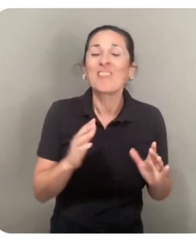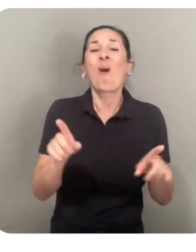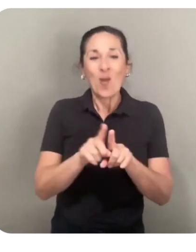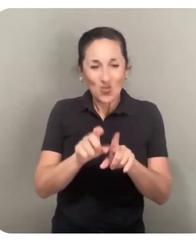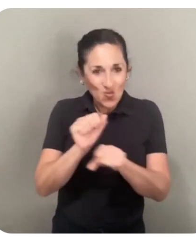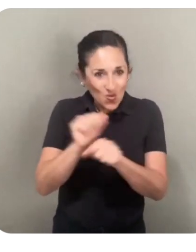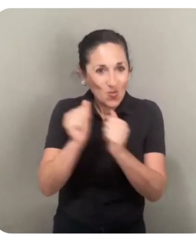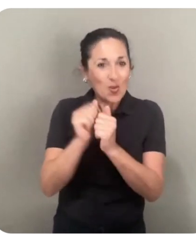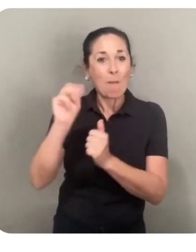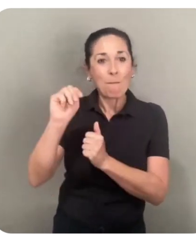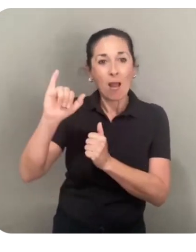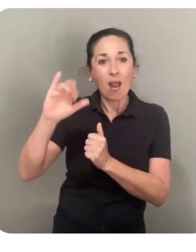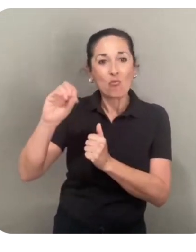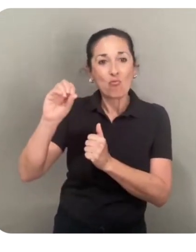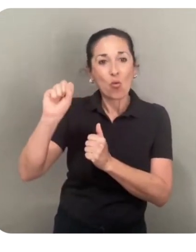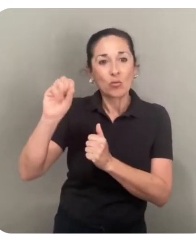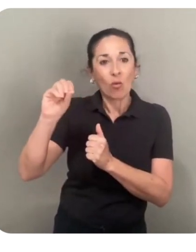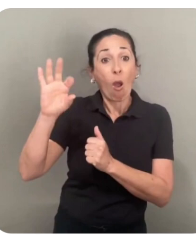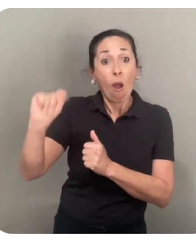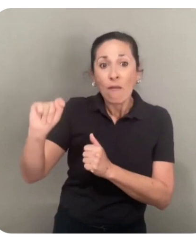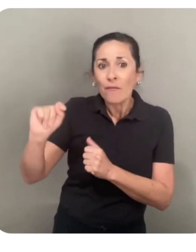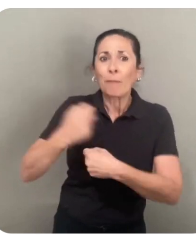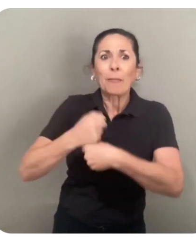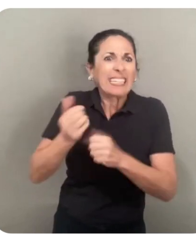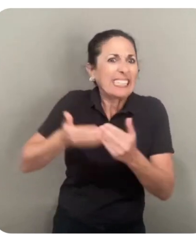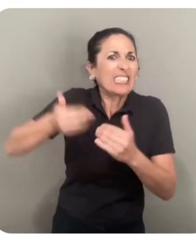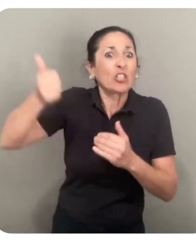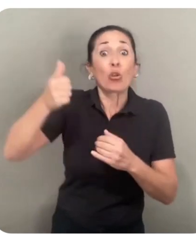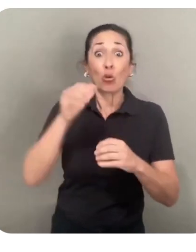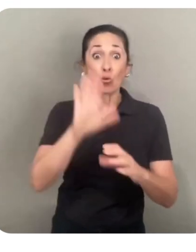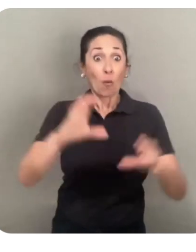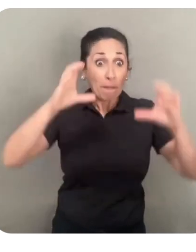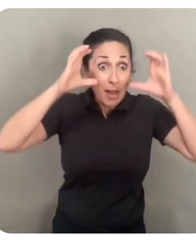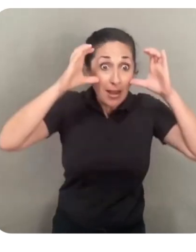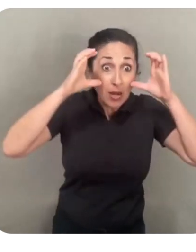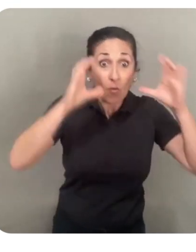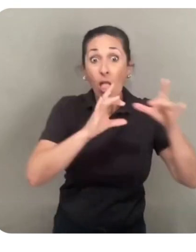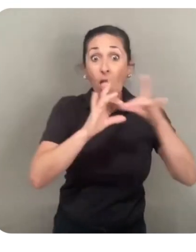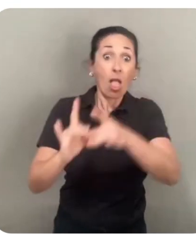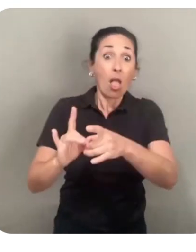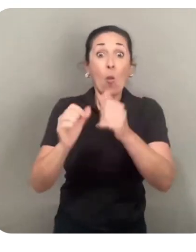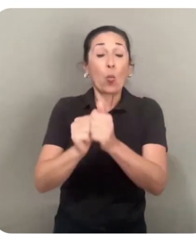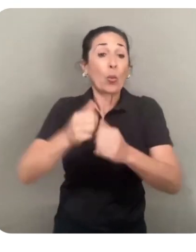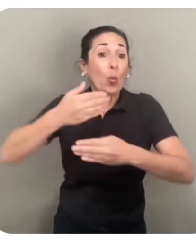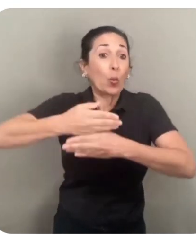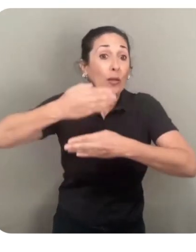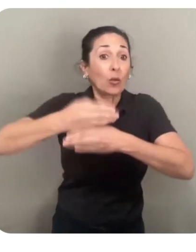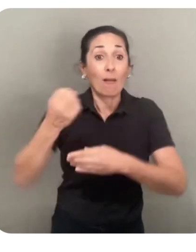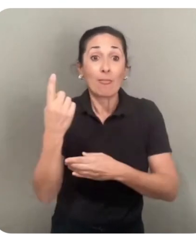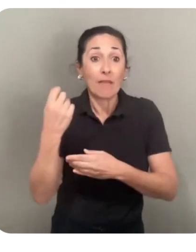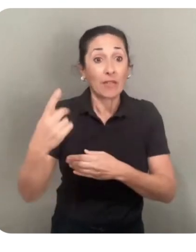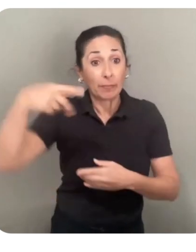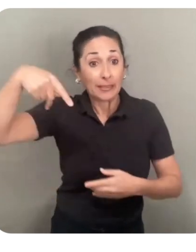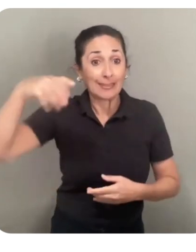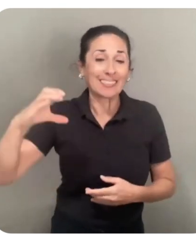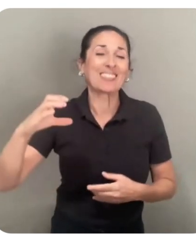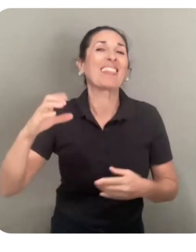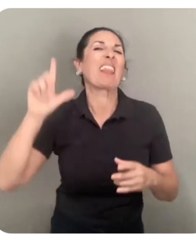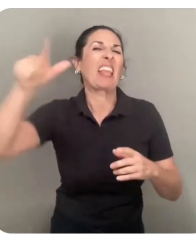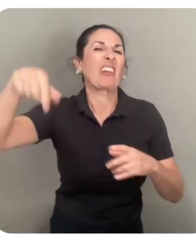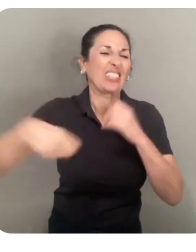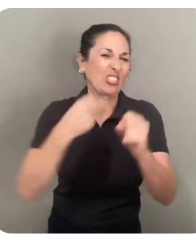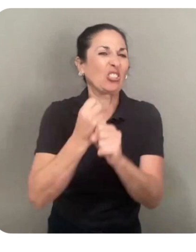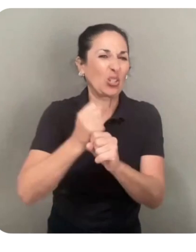with Microsoft to make it even easier to connect your Meta Quest to Windows 11 PCs. Look for a preview coming later this